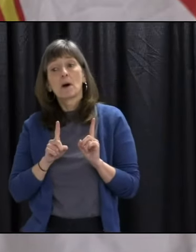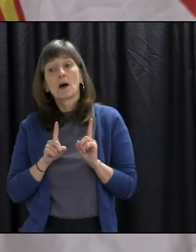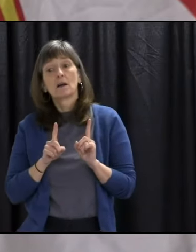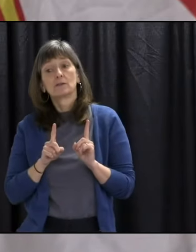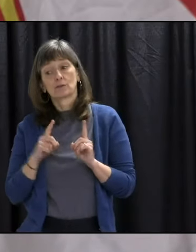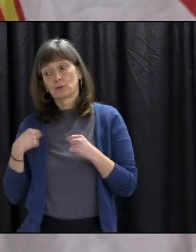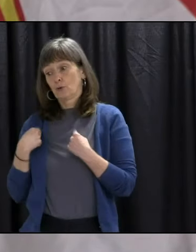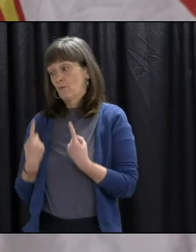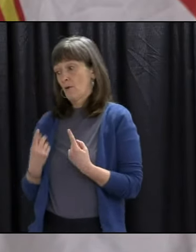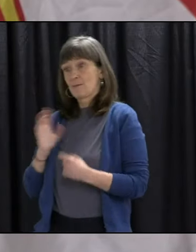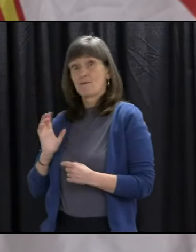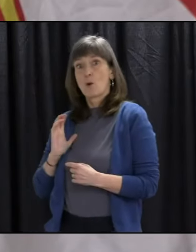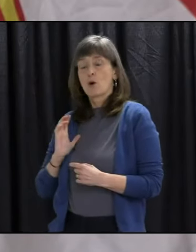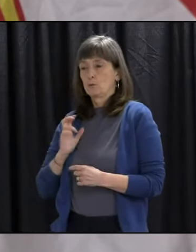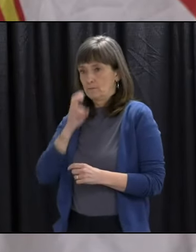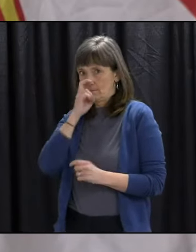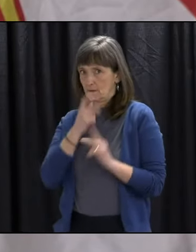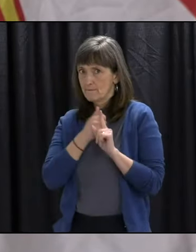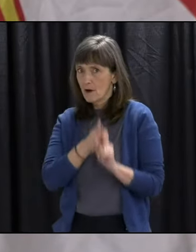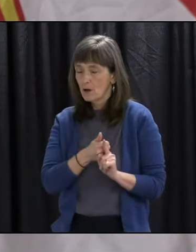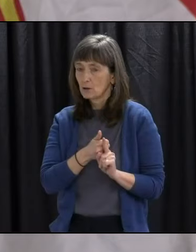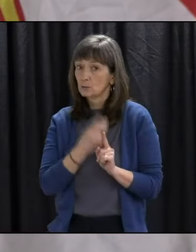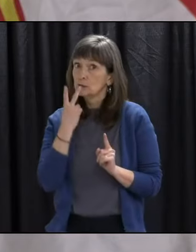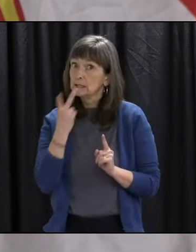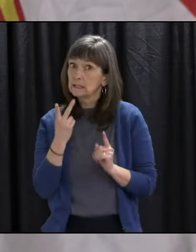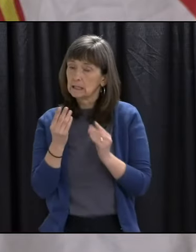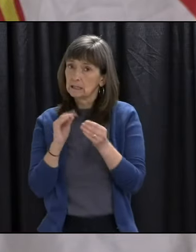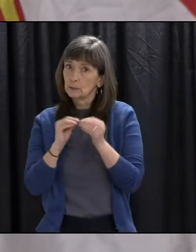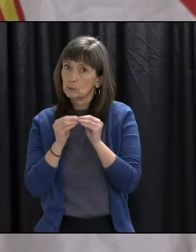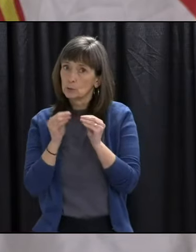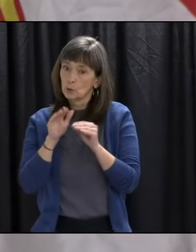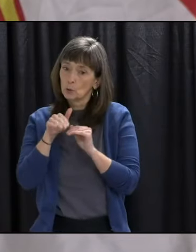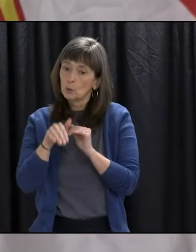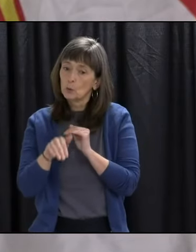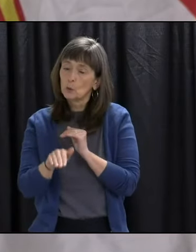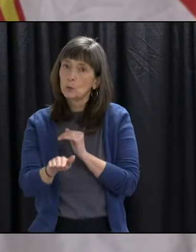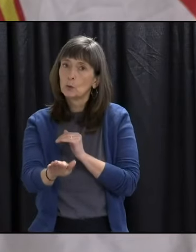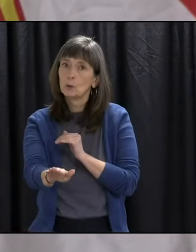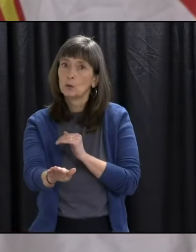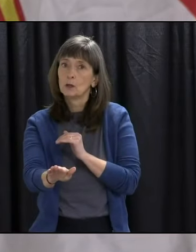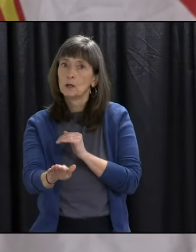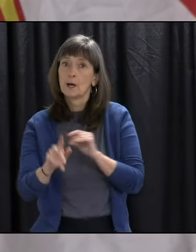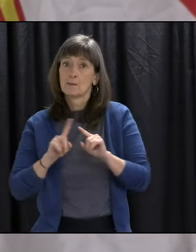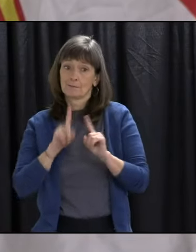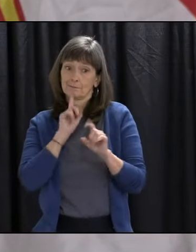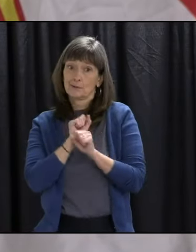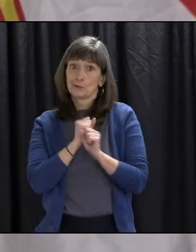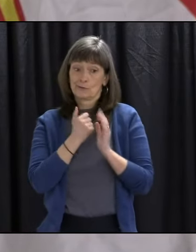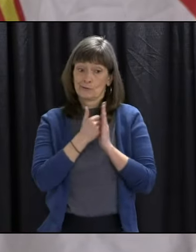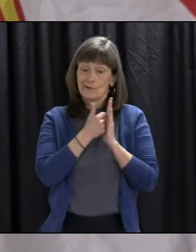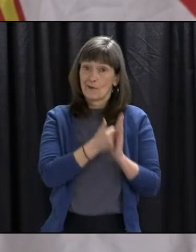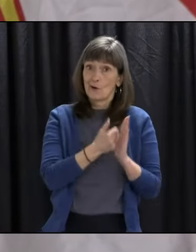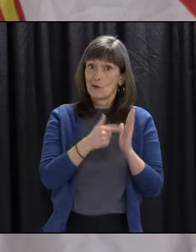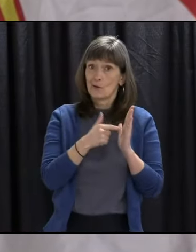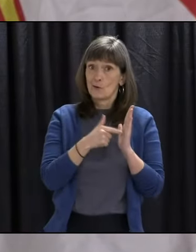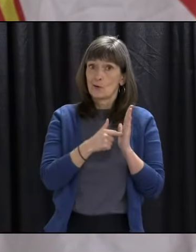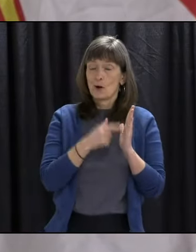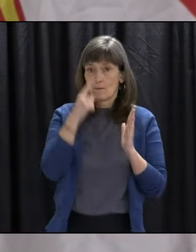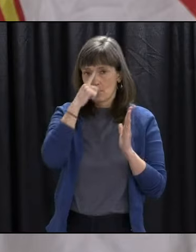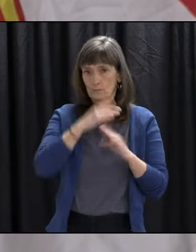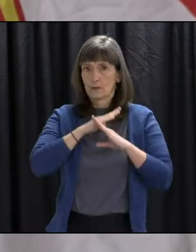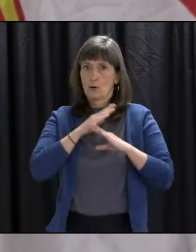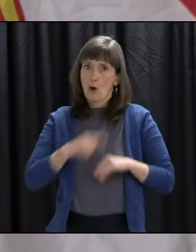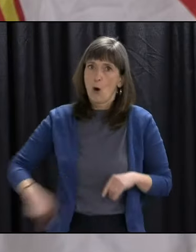have. It is important to remember that the public health measures we have in place are for the protection of us all. I cannot stress